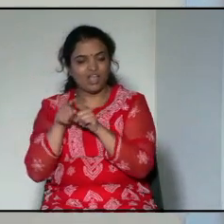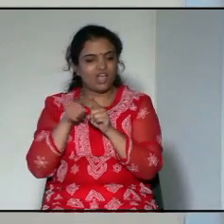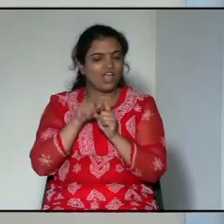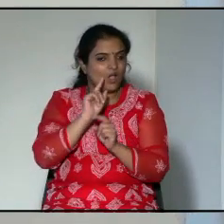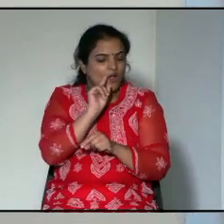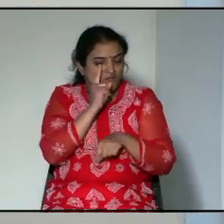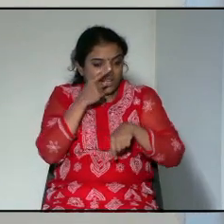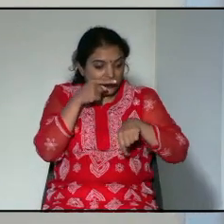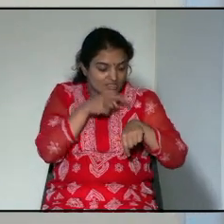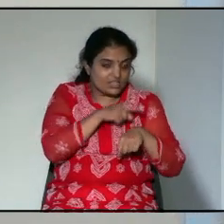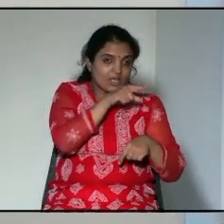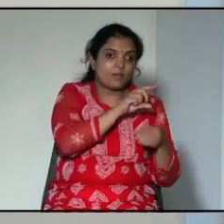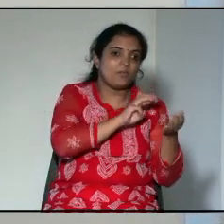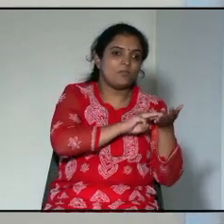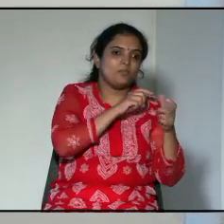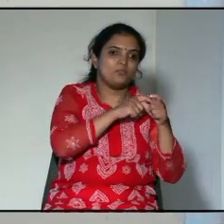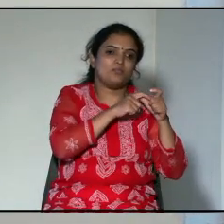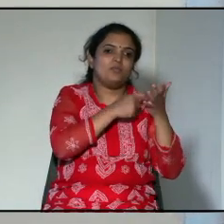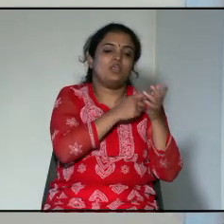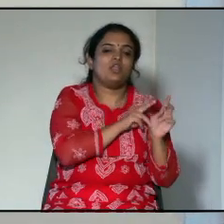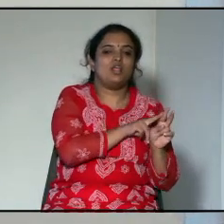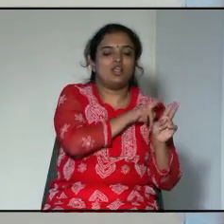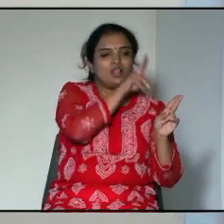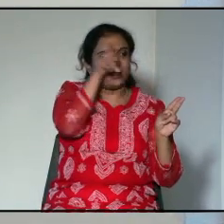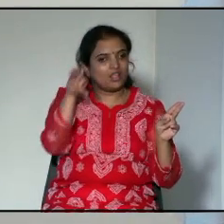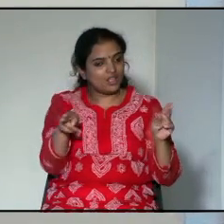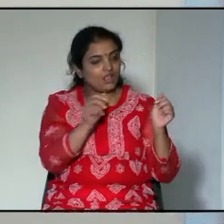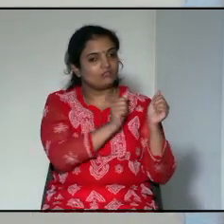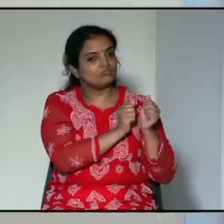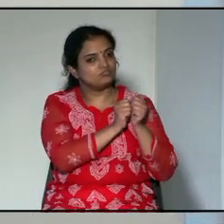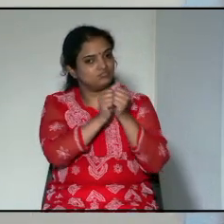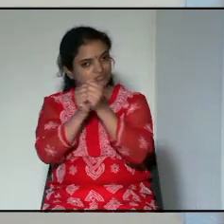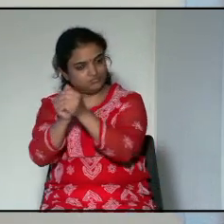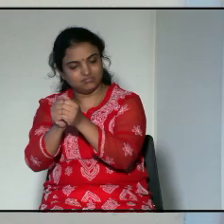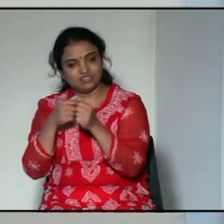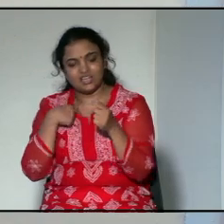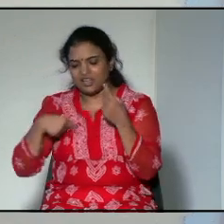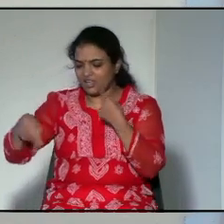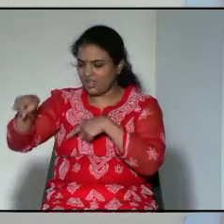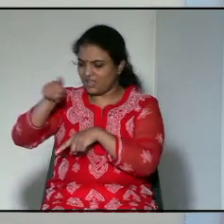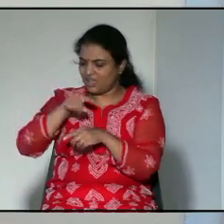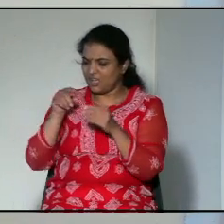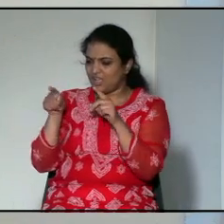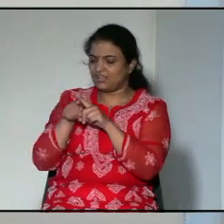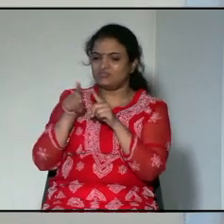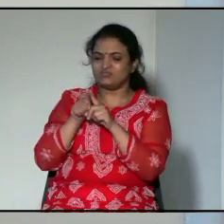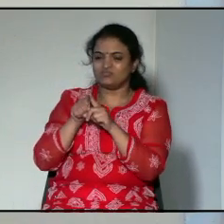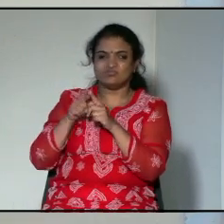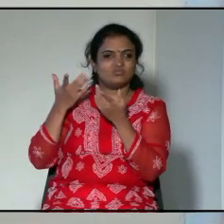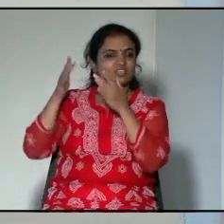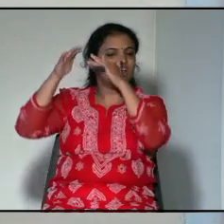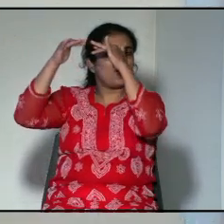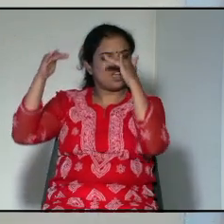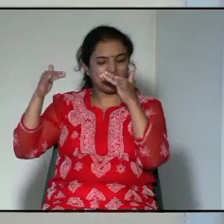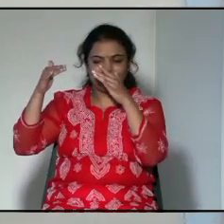upper caste title of Kaser, and find her way into the Gharua Basti at Gangamunda.